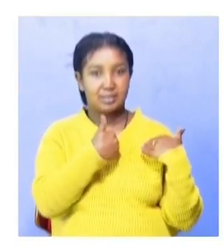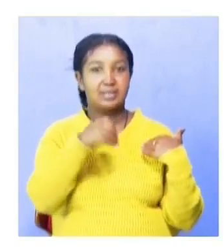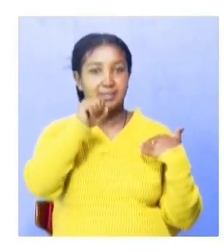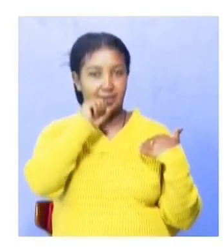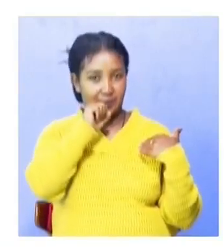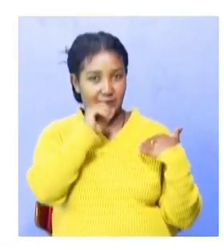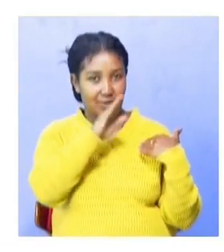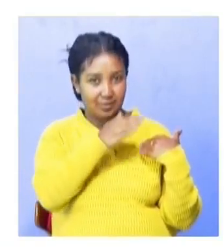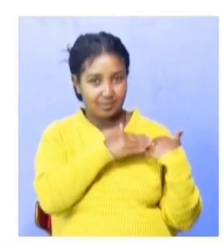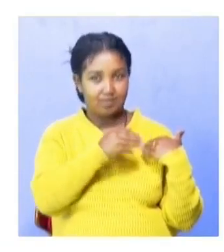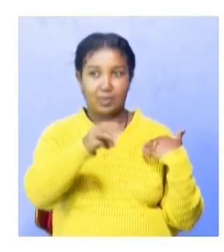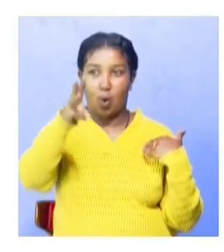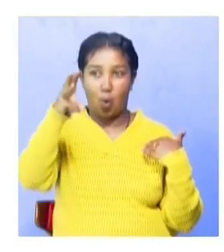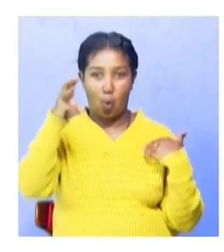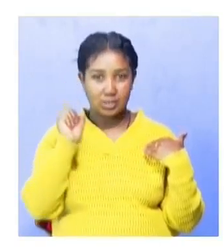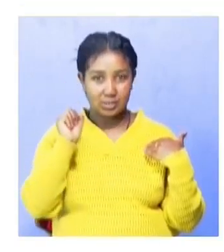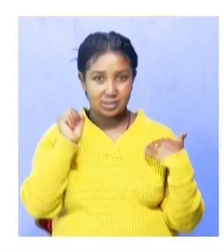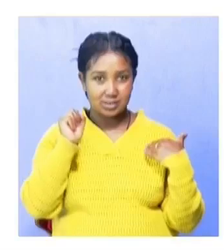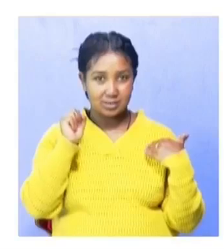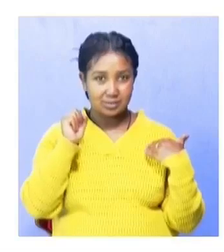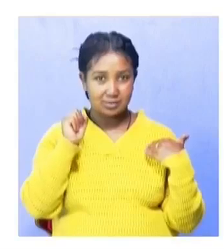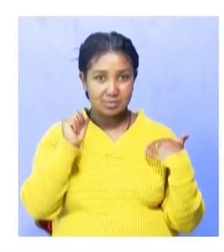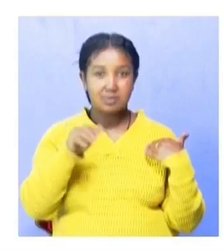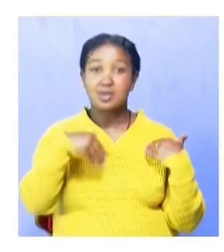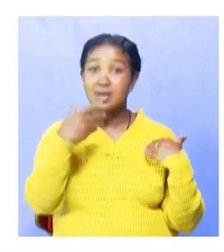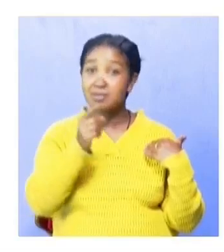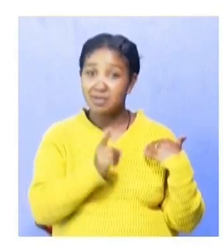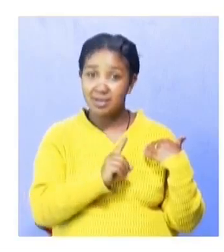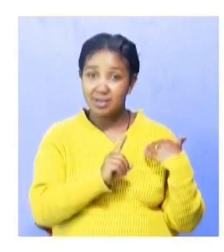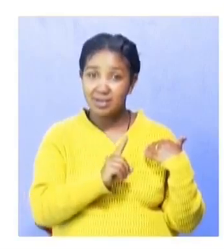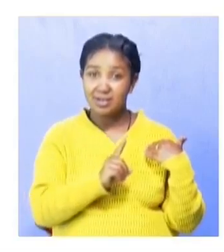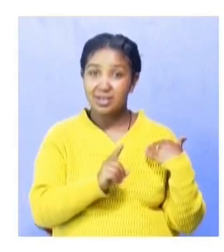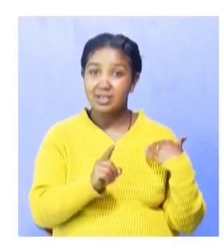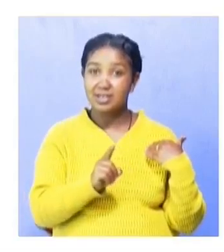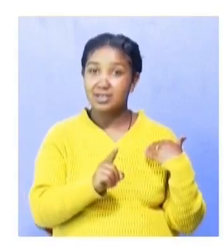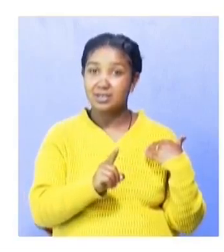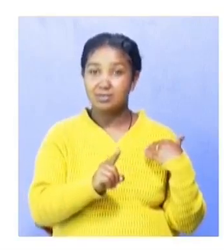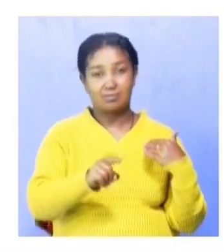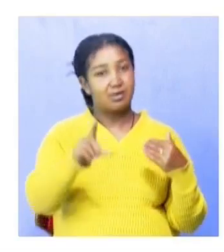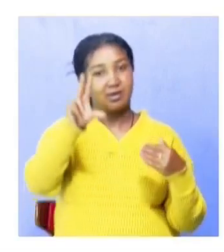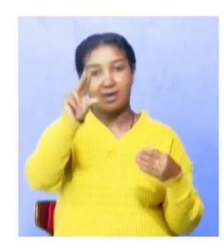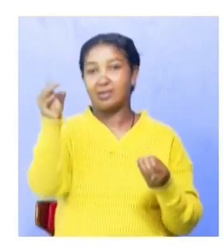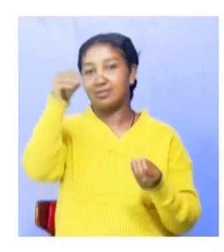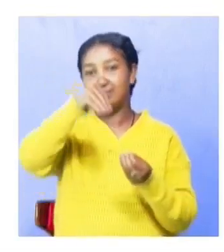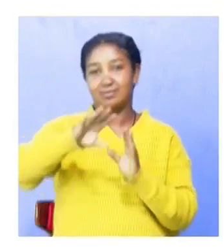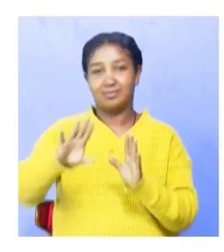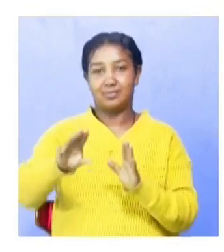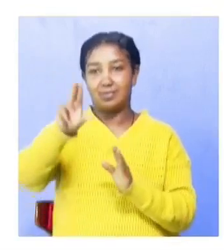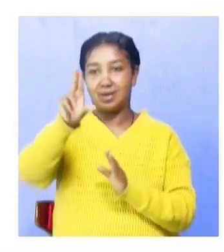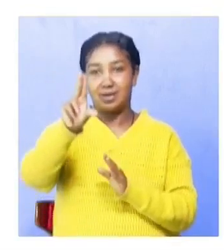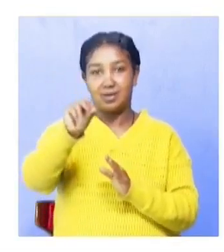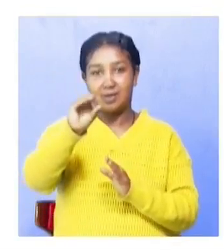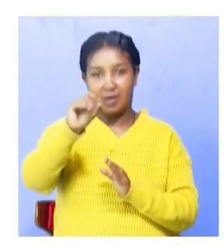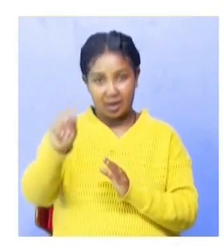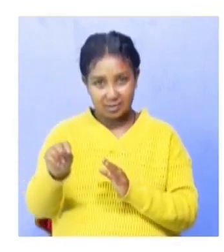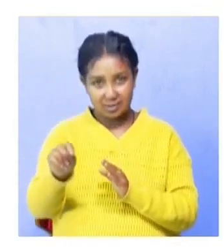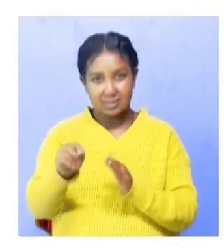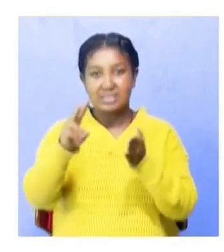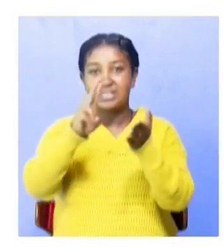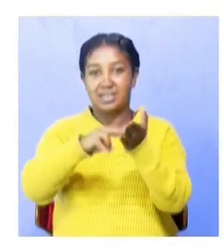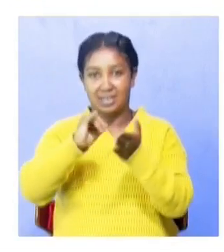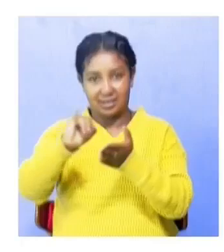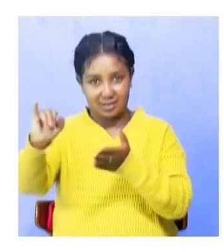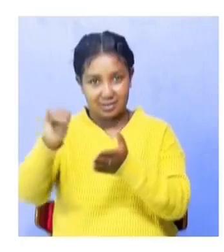Then was, yes, the next one should be not. Was not